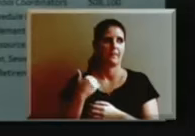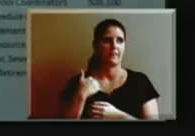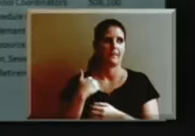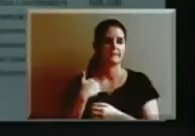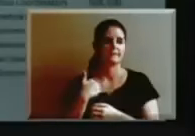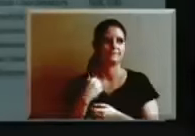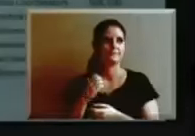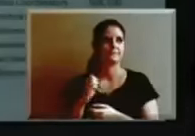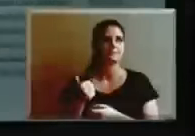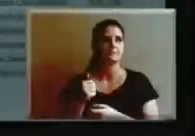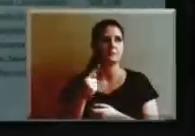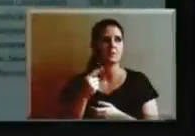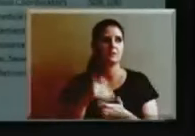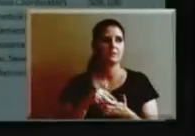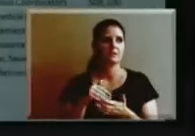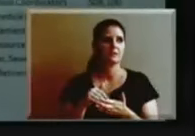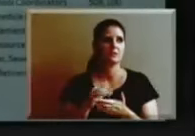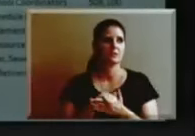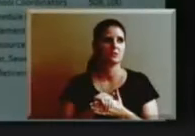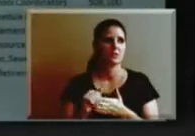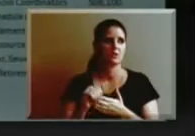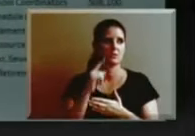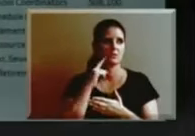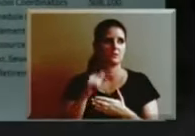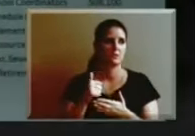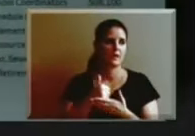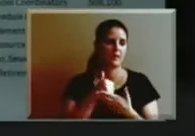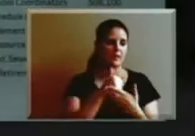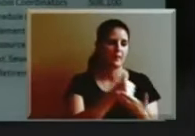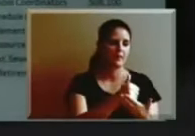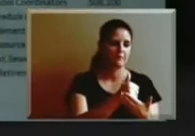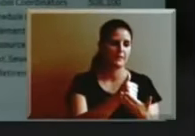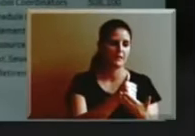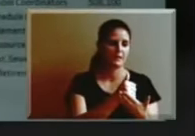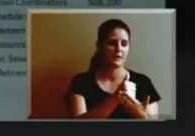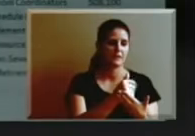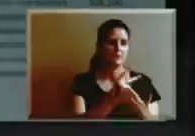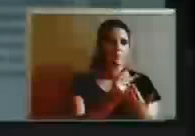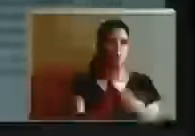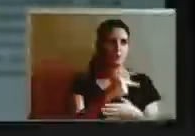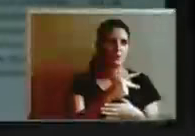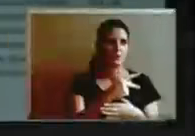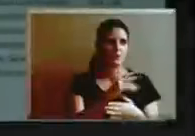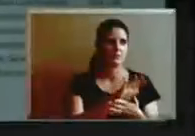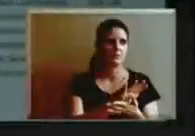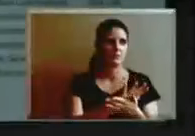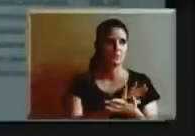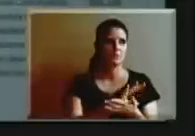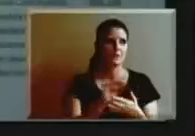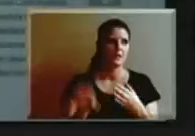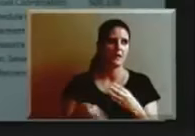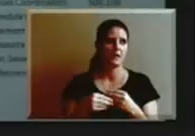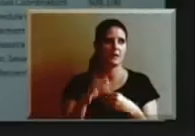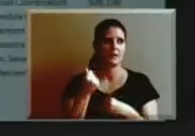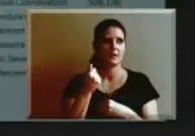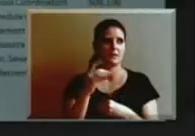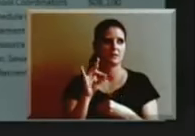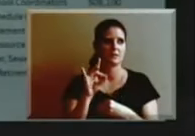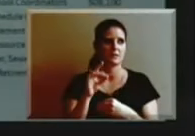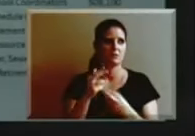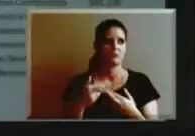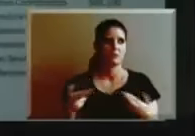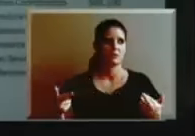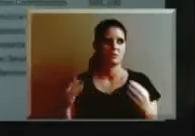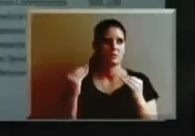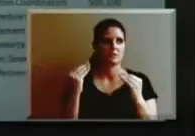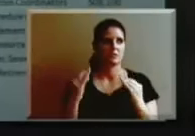another $1 million for assistance in priority schools. We added 18 ECE resource teachers, again for the priority